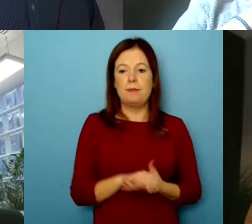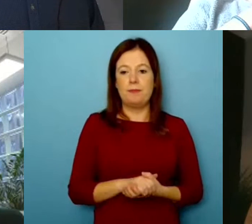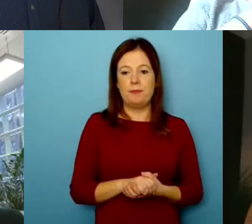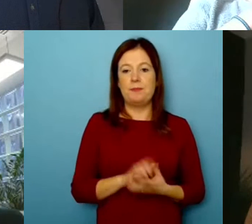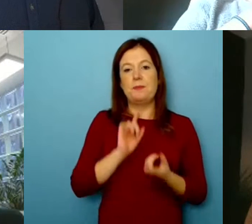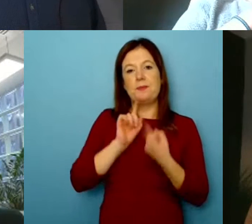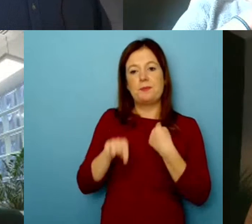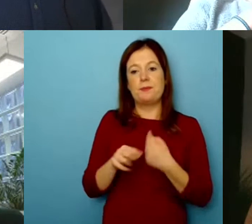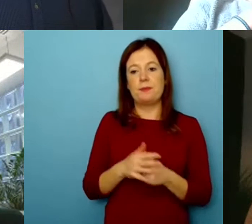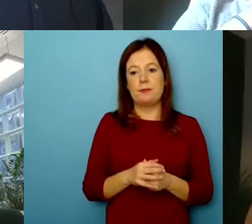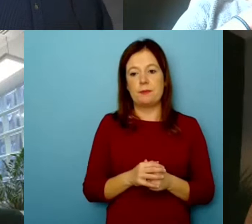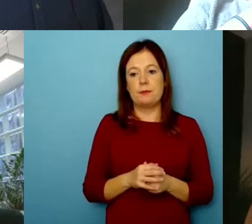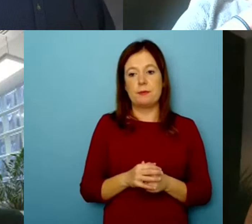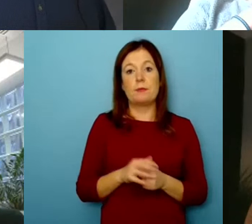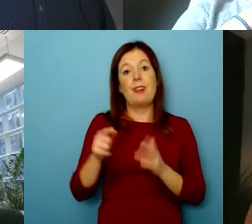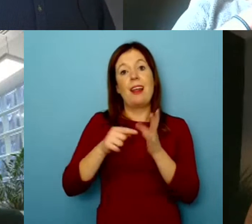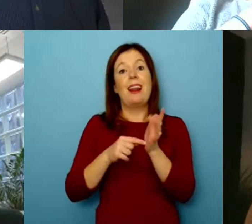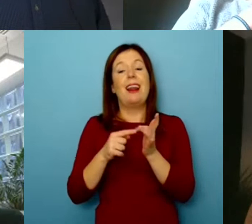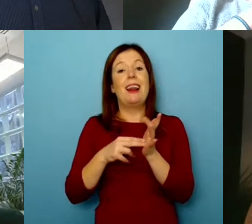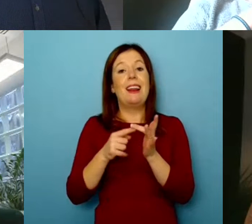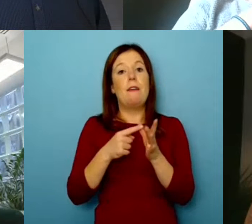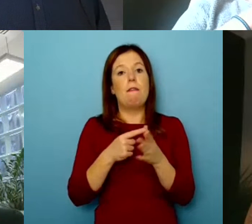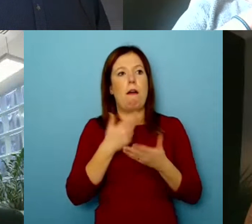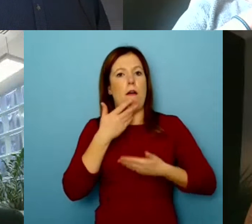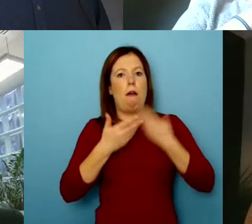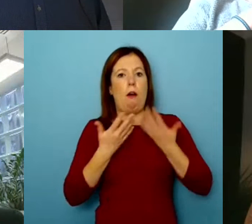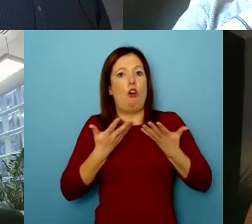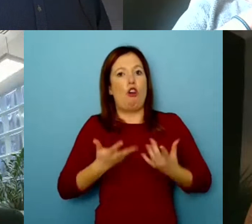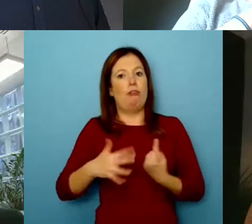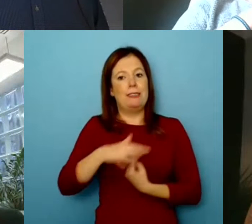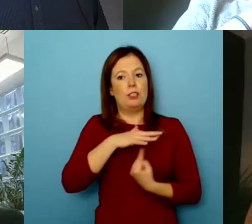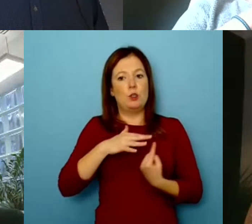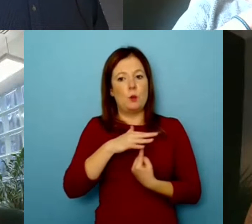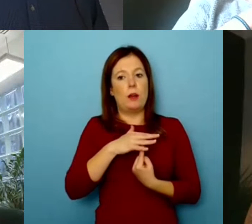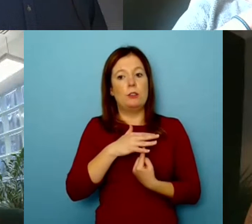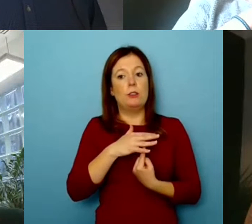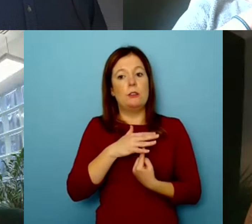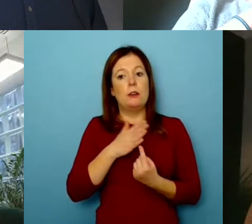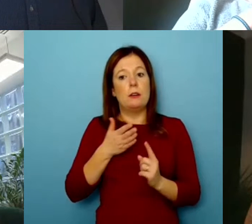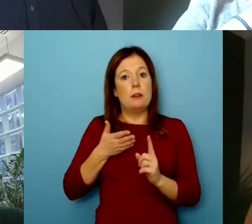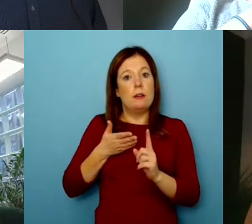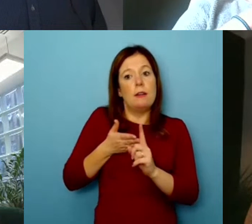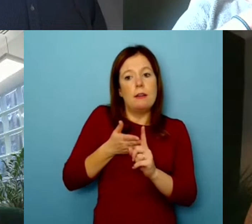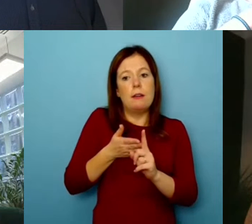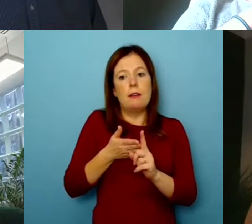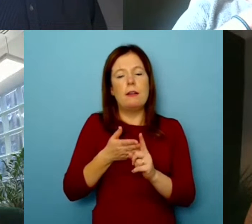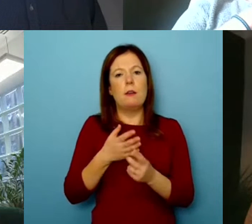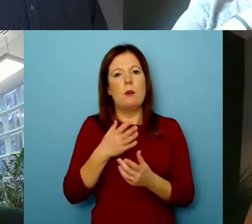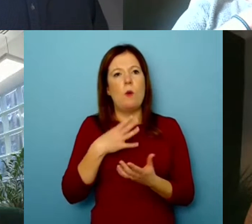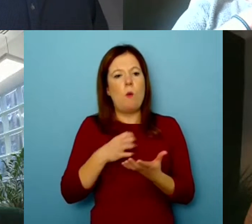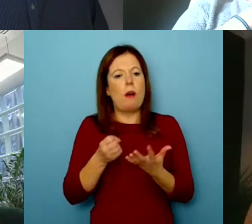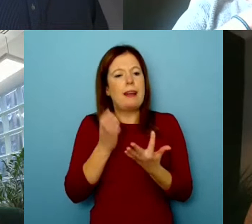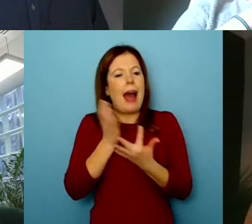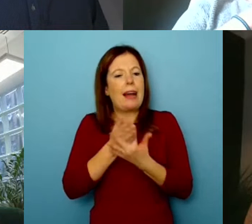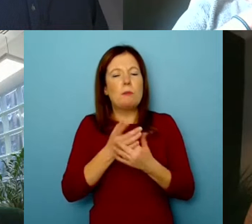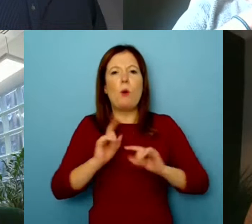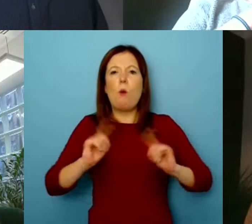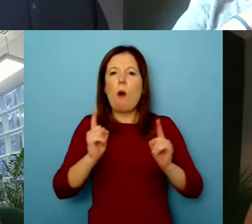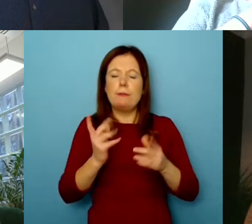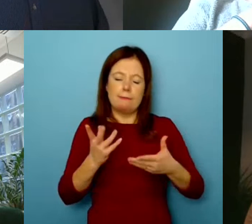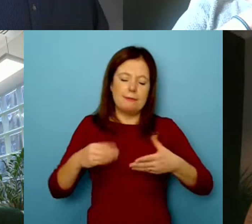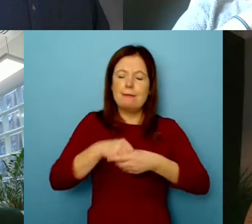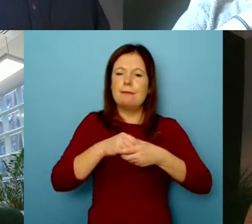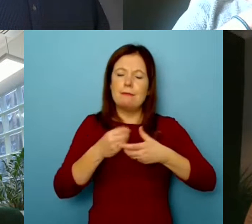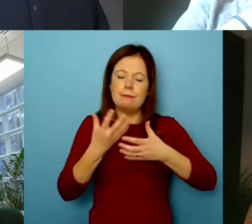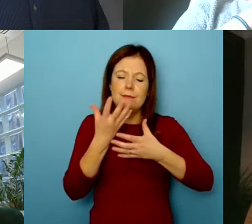obviously the presentation today, Olivia's explained where we are, and I just explained where we're trying to head towards. The important point is we're trying to make accessibility seamless. So